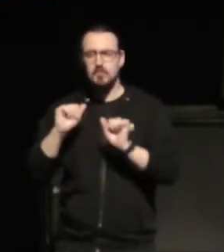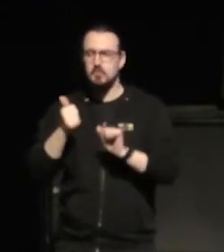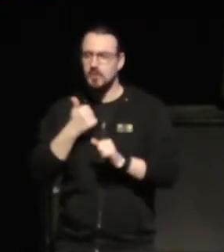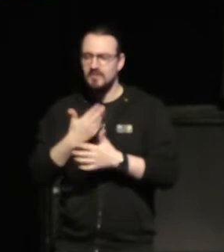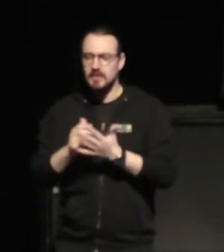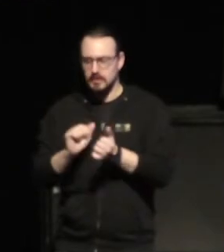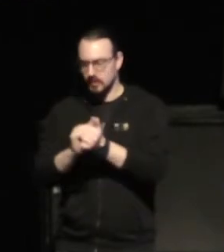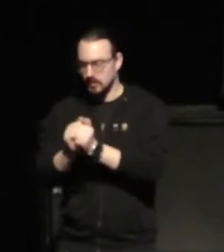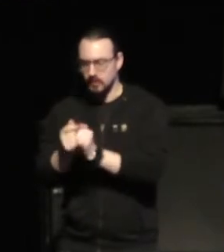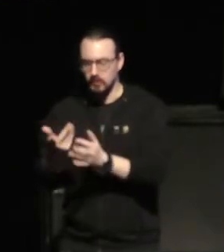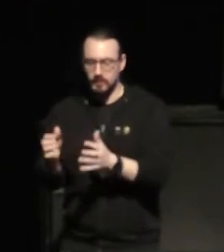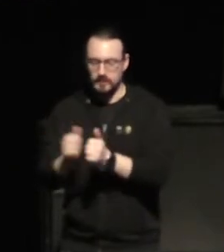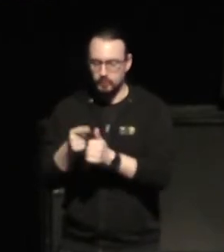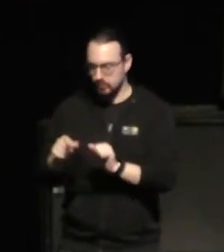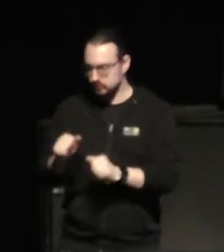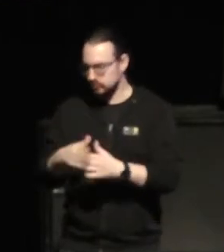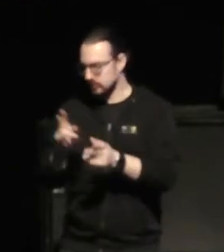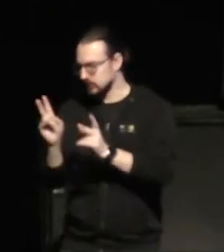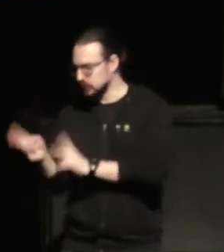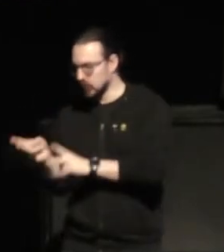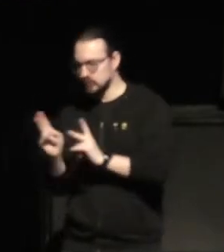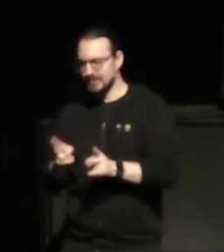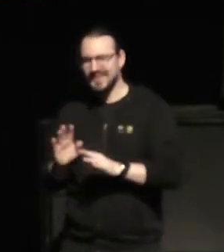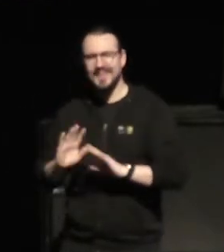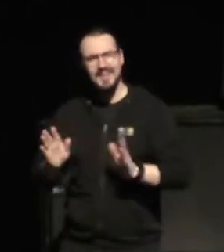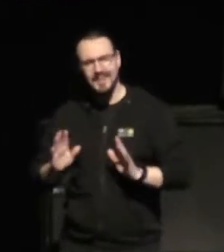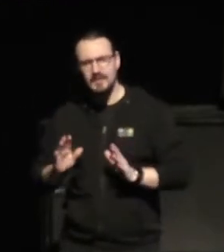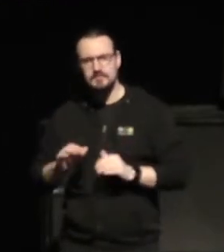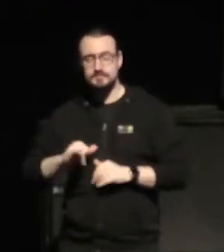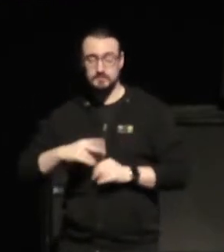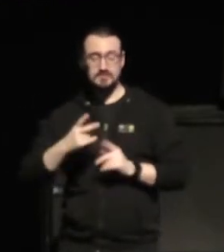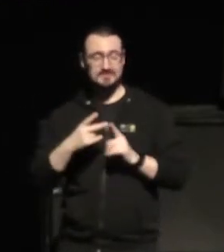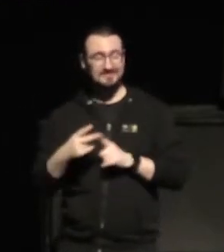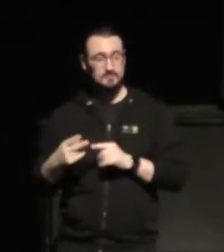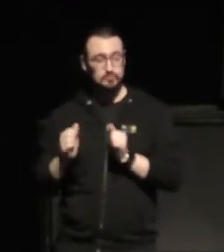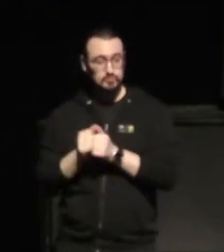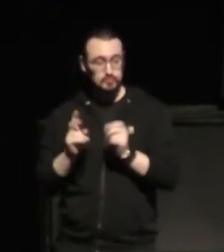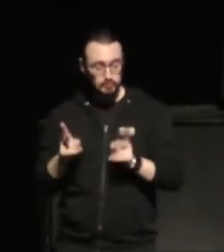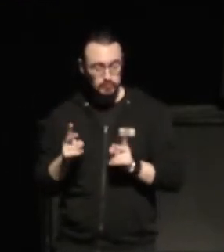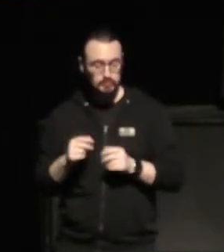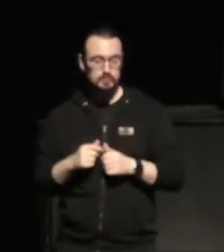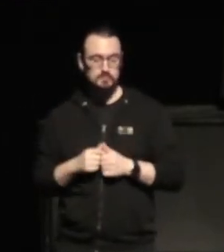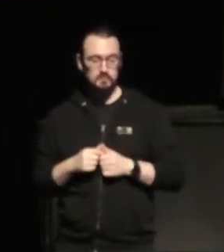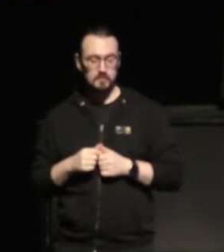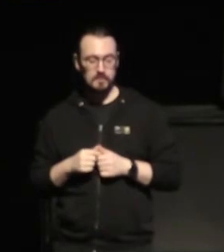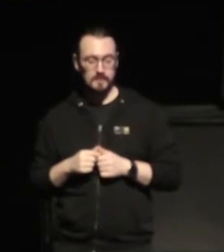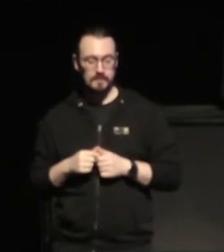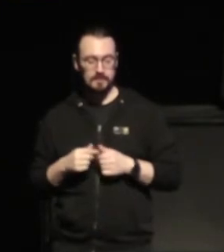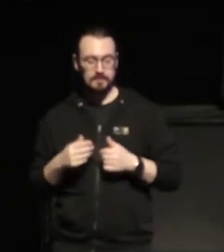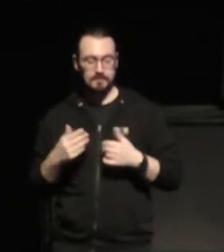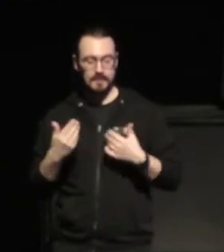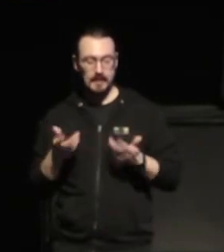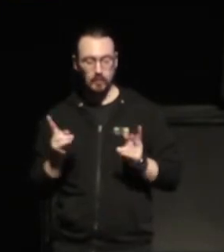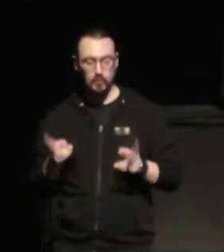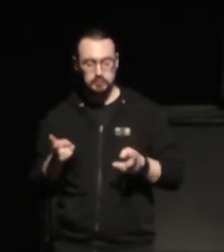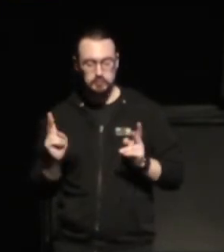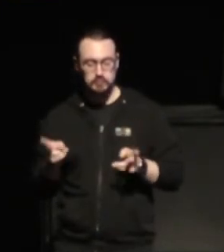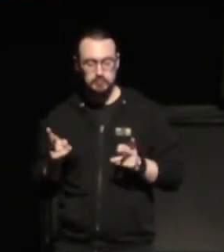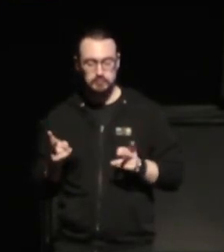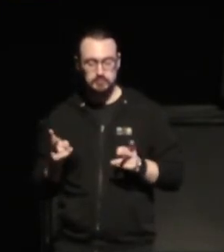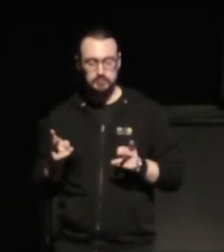modify anything like, oh, you need to do this and do that. No. And the other thing is that they are